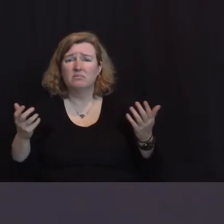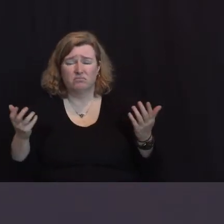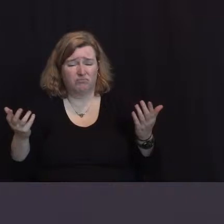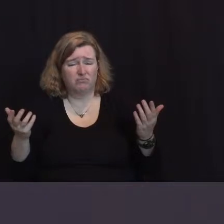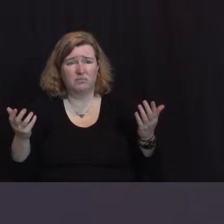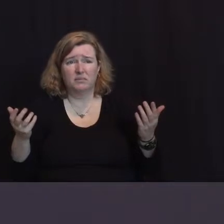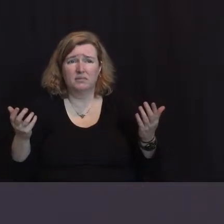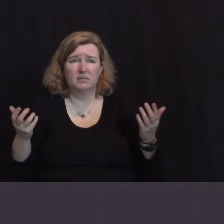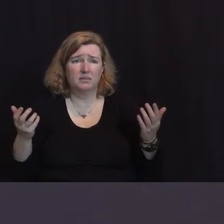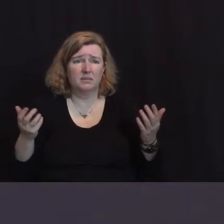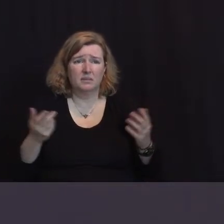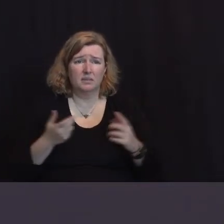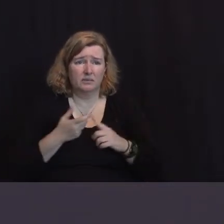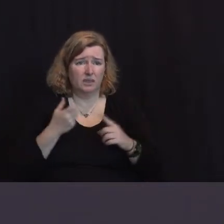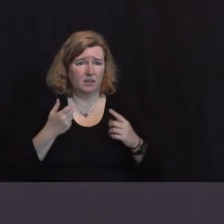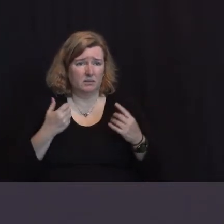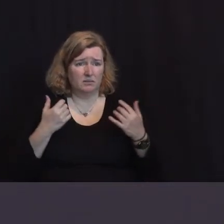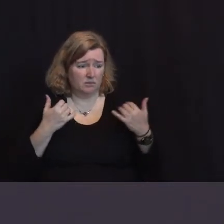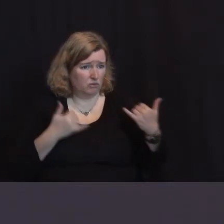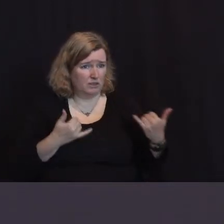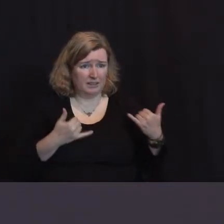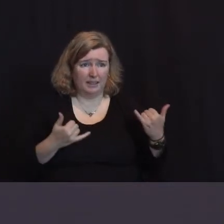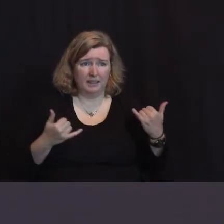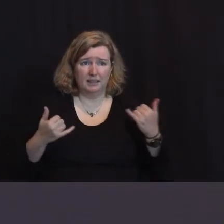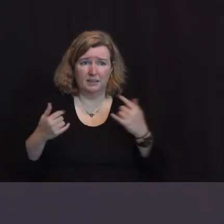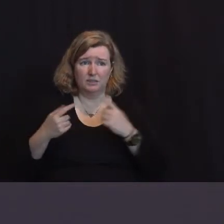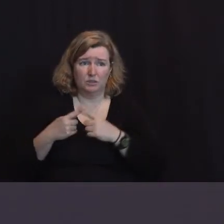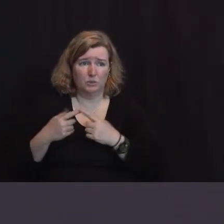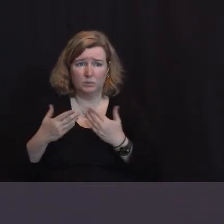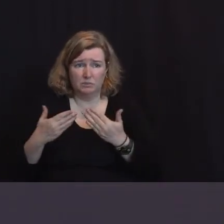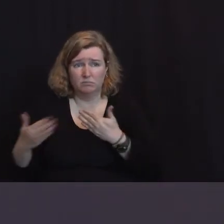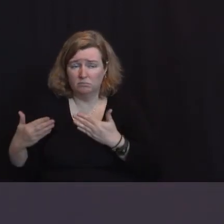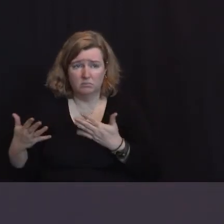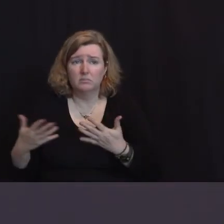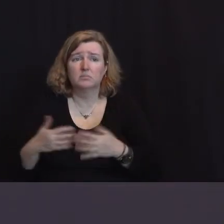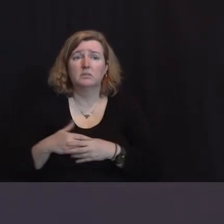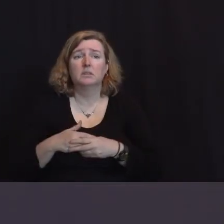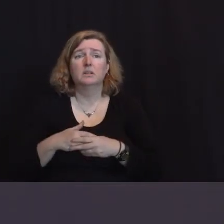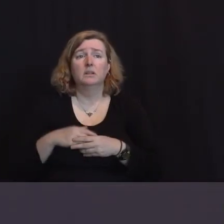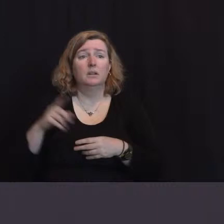today and complete normalcy. The question is really what and when.